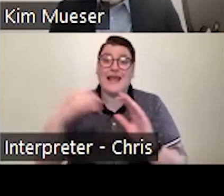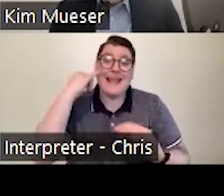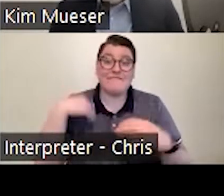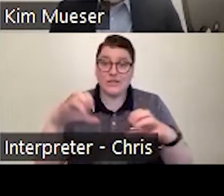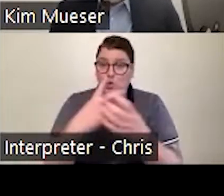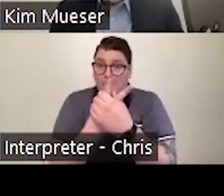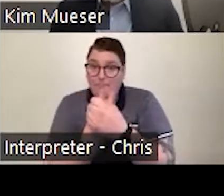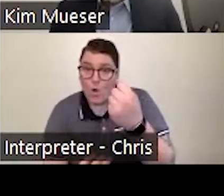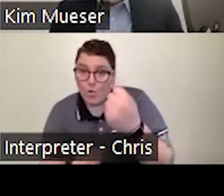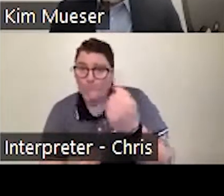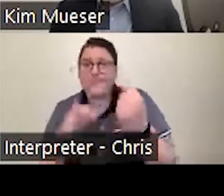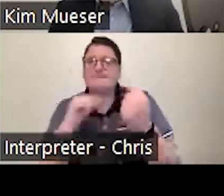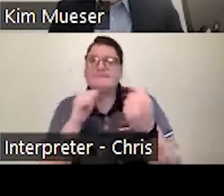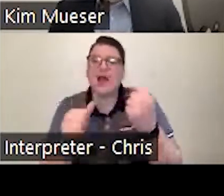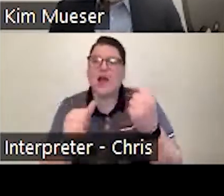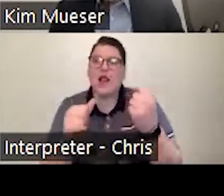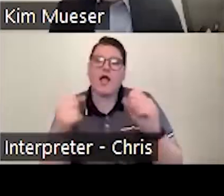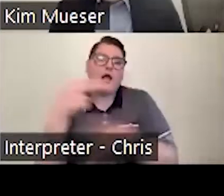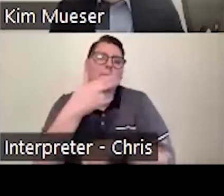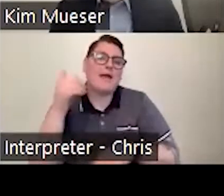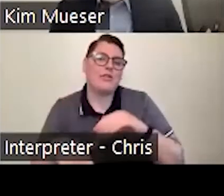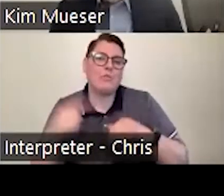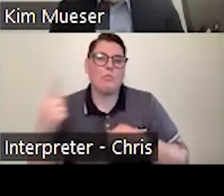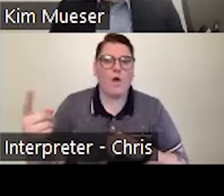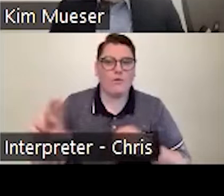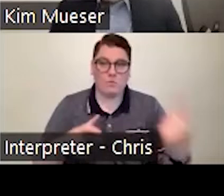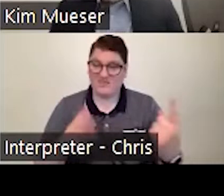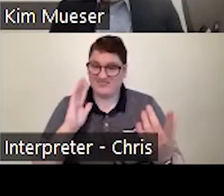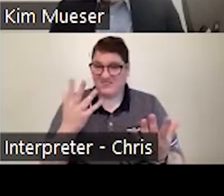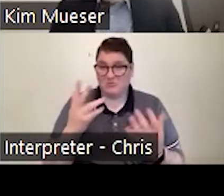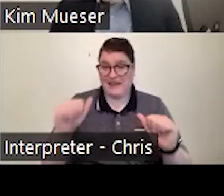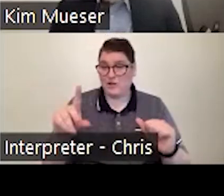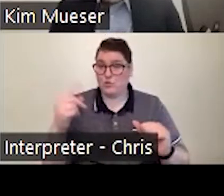one when provided alone. There is another intervention that is fairly well known, eye